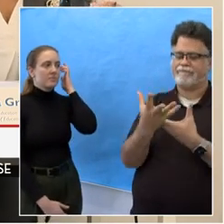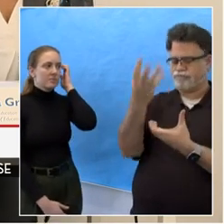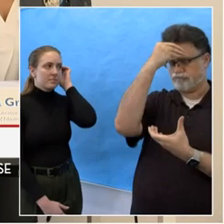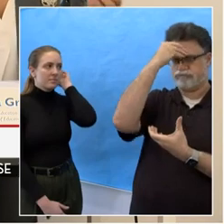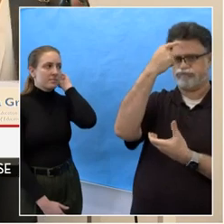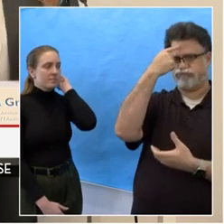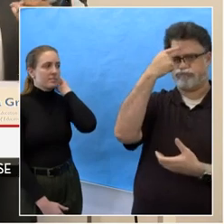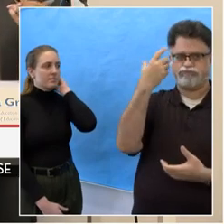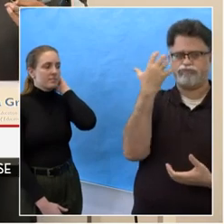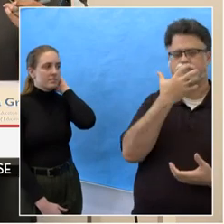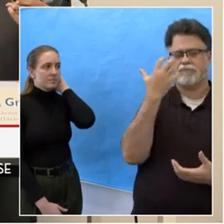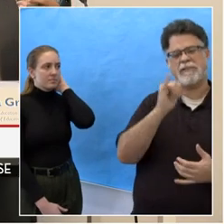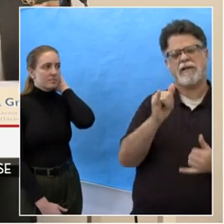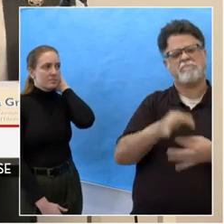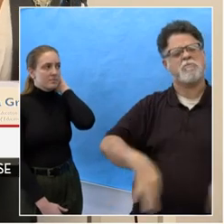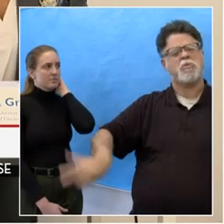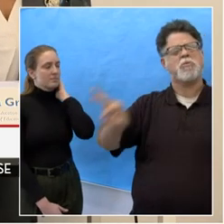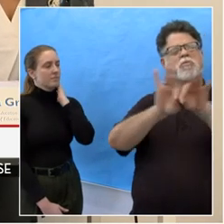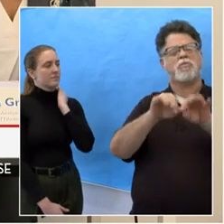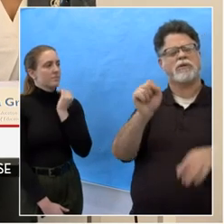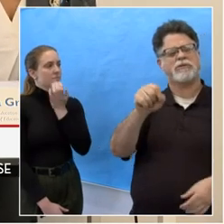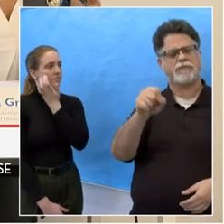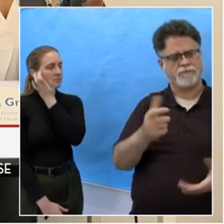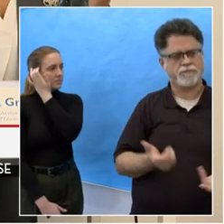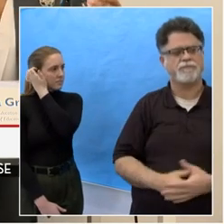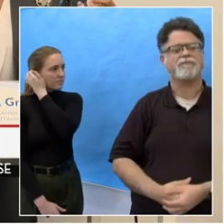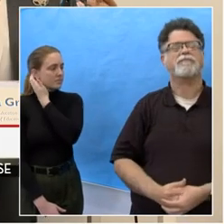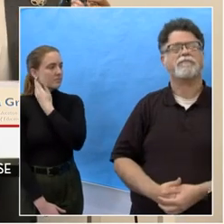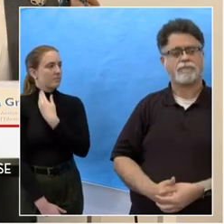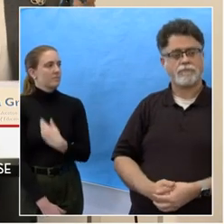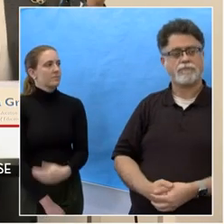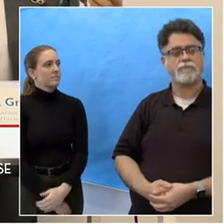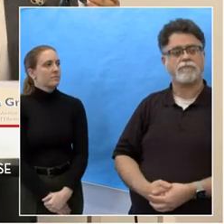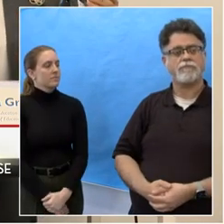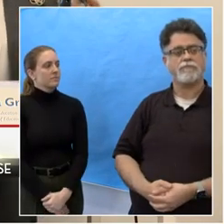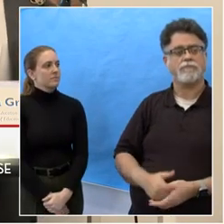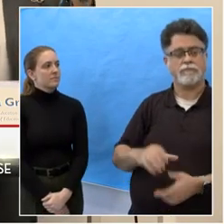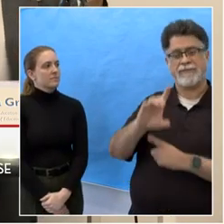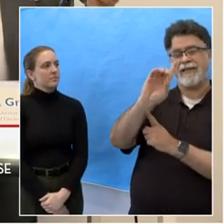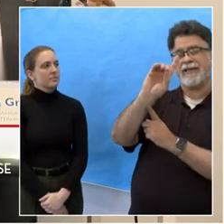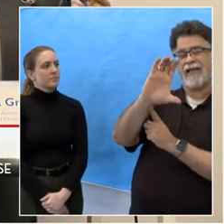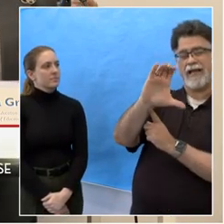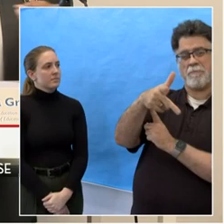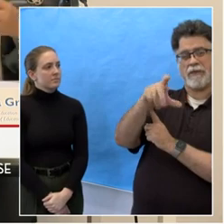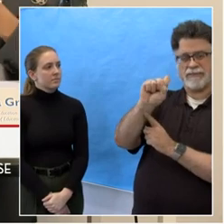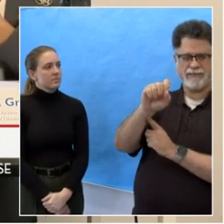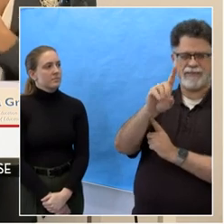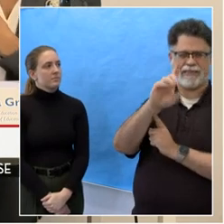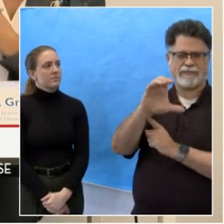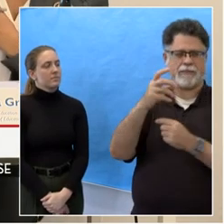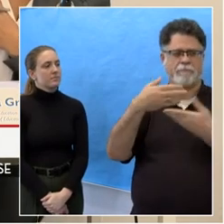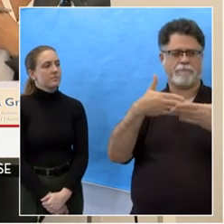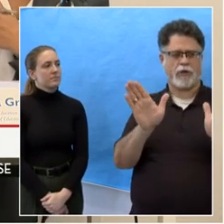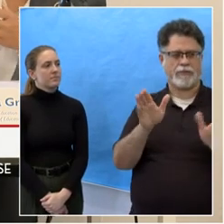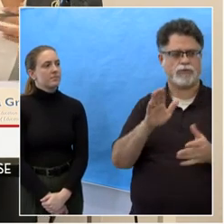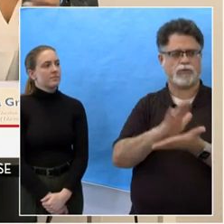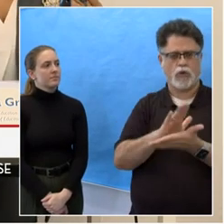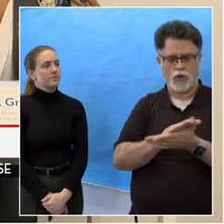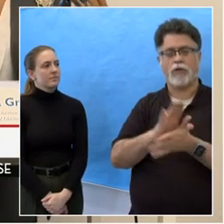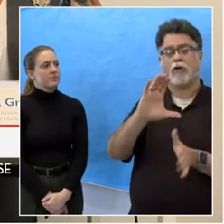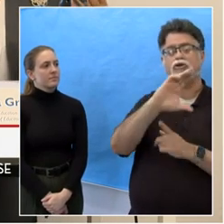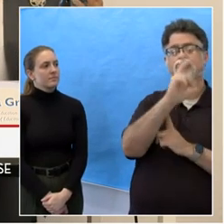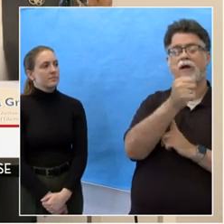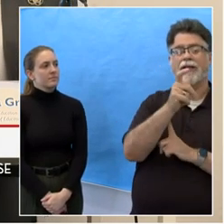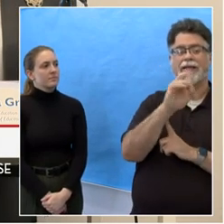in DCPS and in our public charter schools. But in order for them to thrive, to be inspired, to live in an oasis,